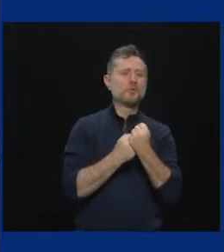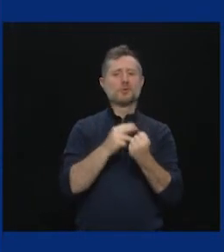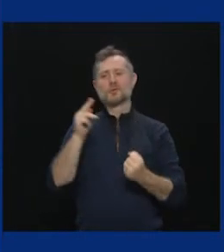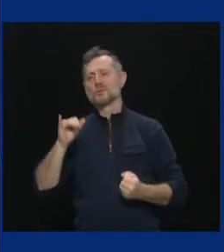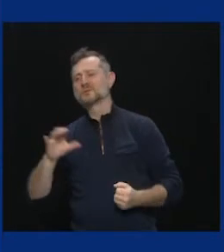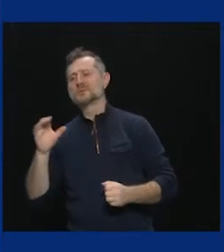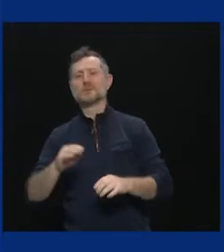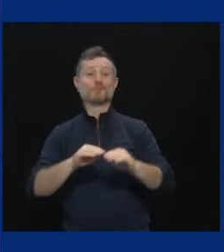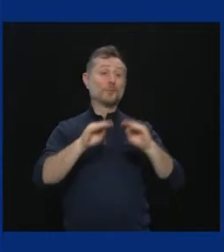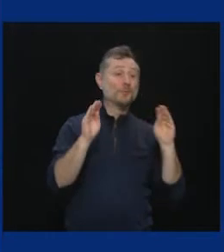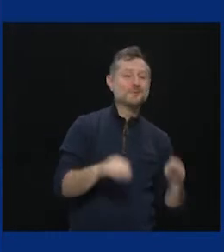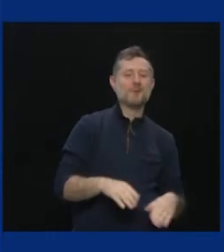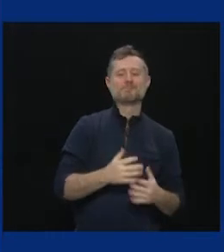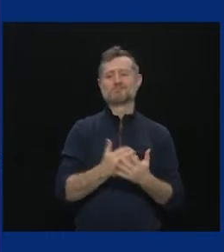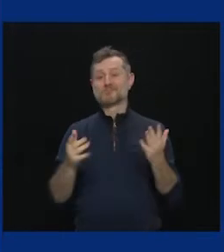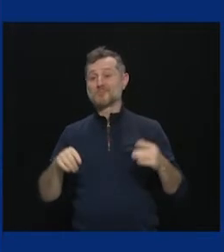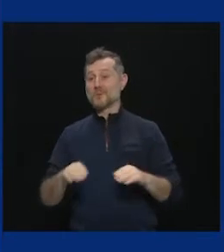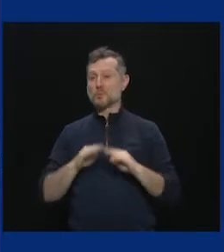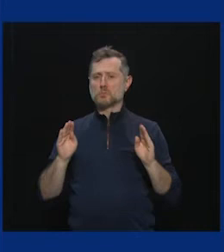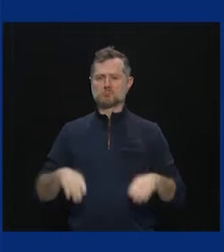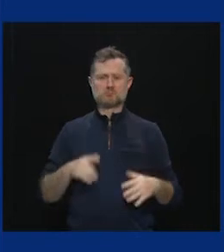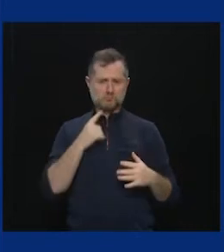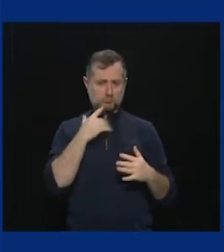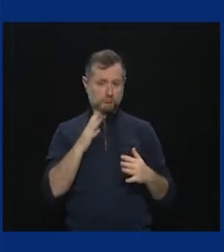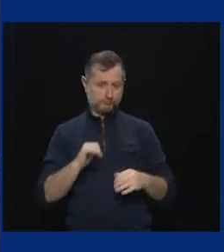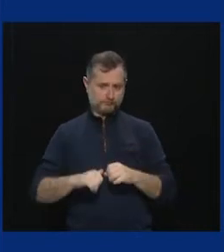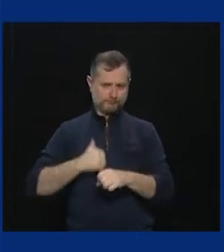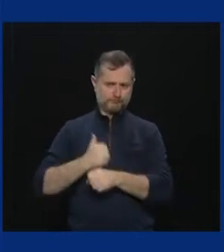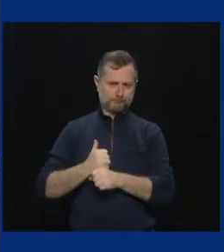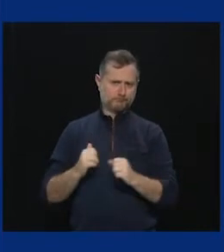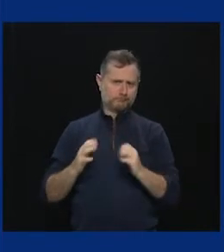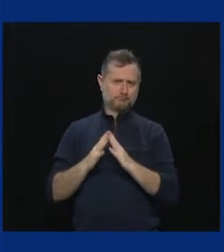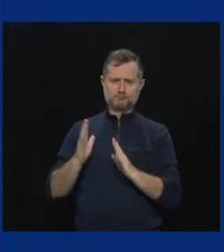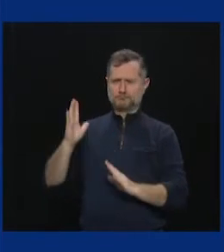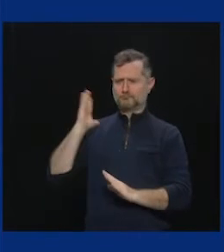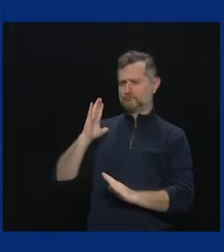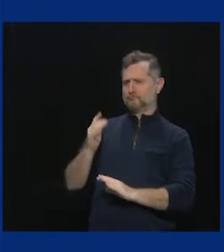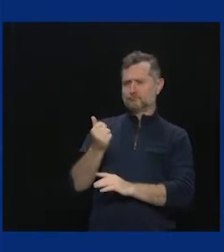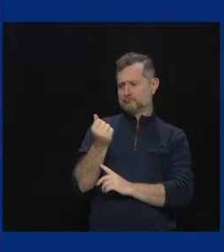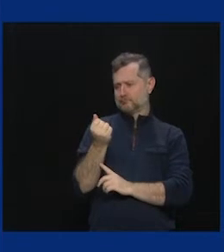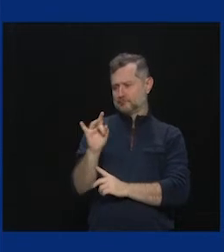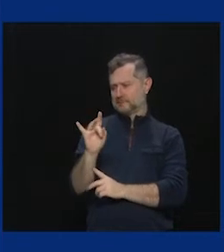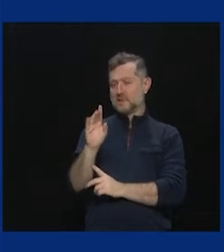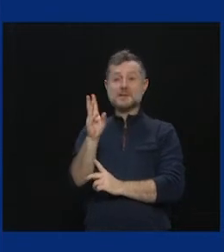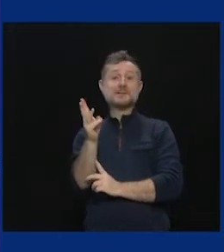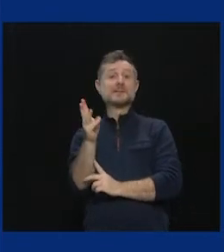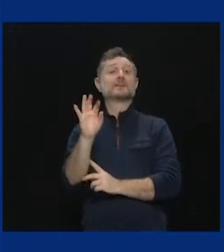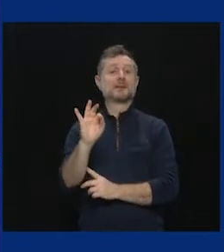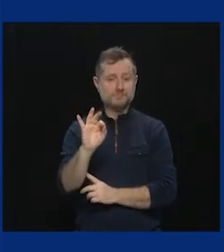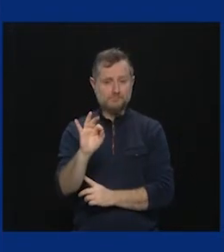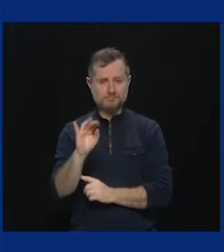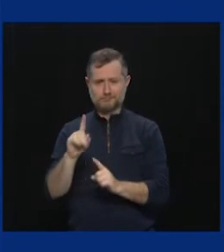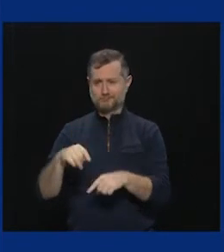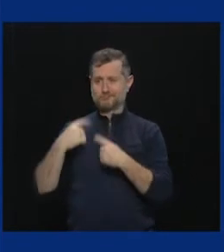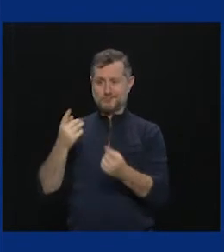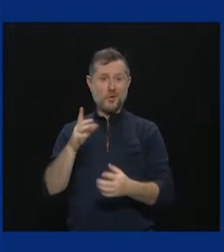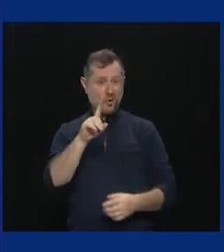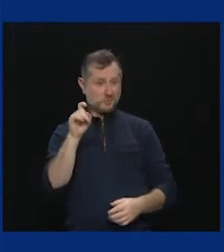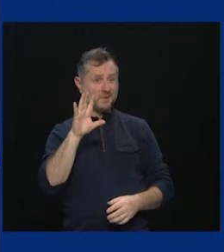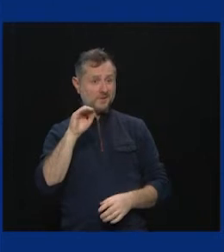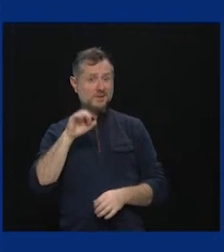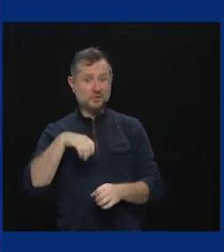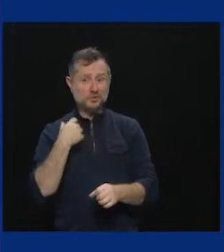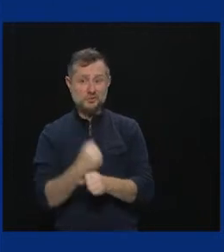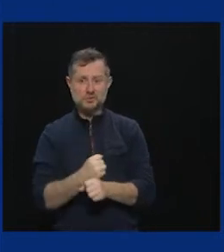of New York back in 1869, and for the past 150 years, New York State has been an